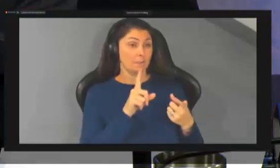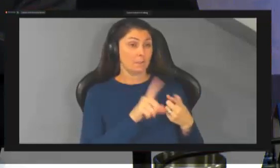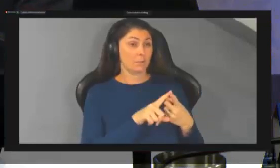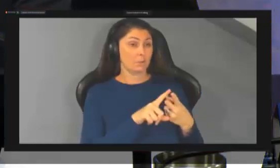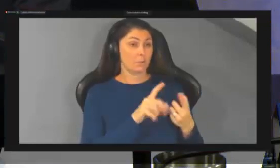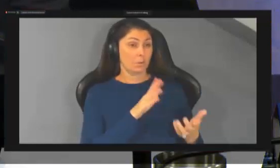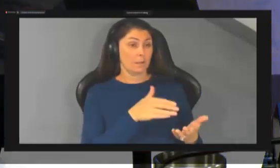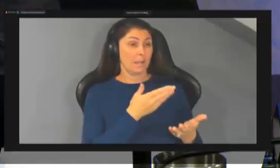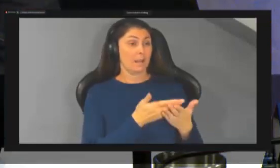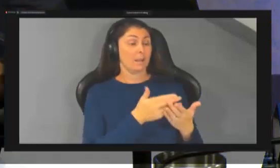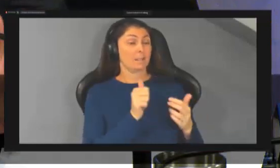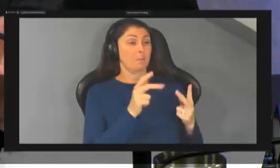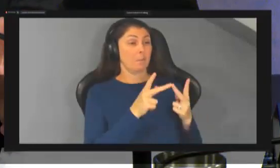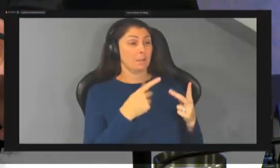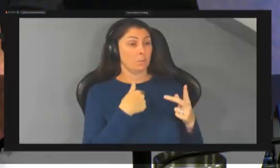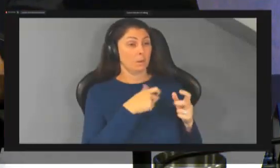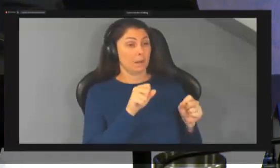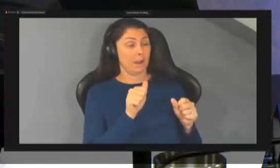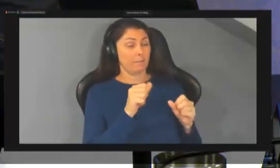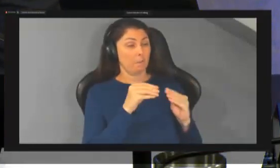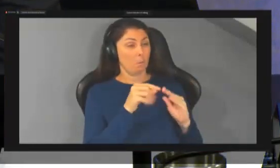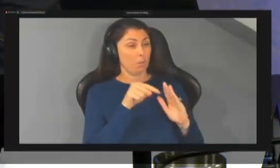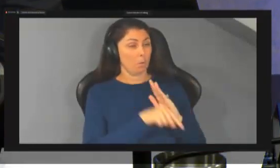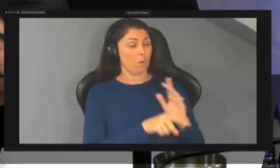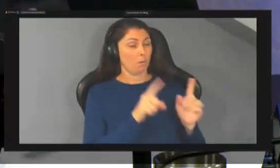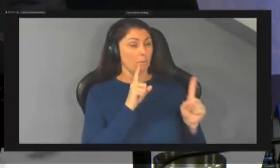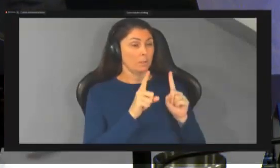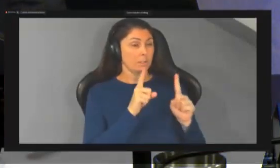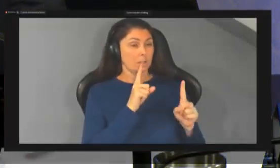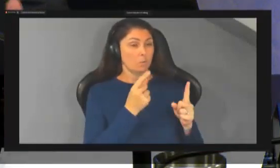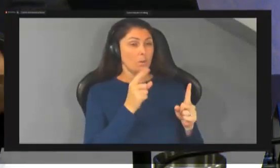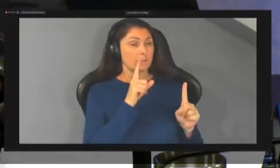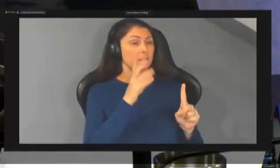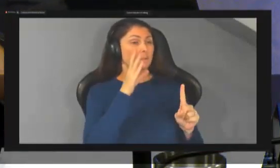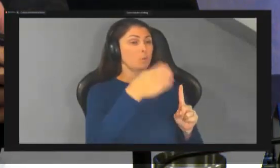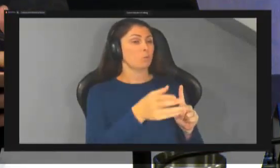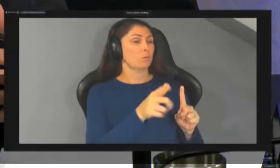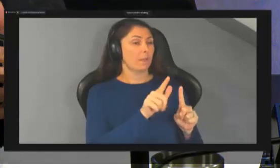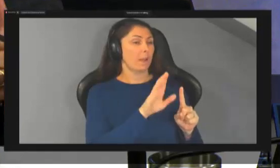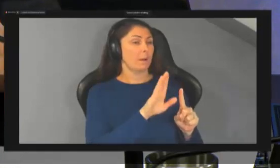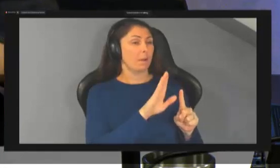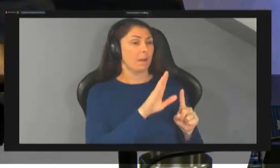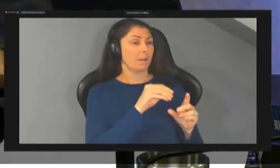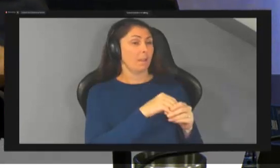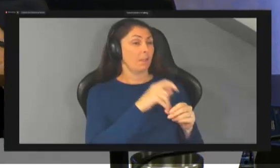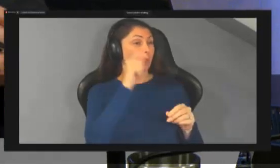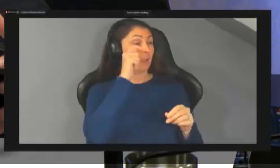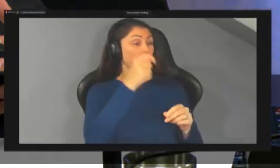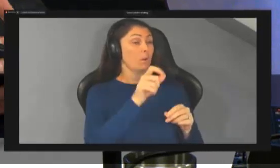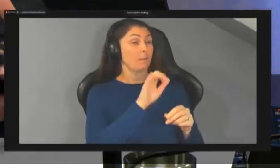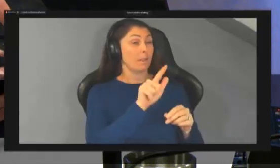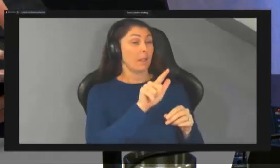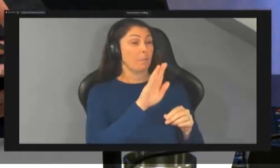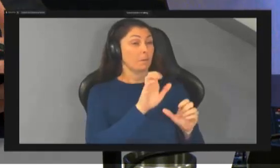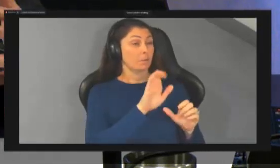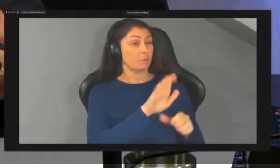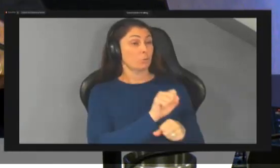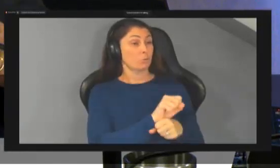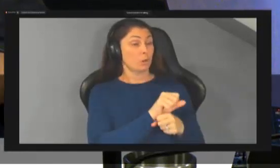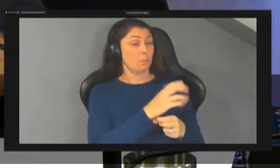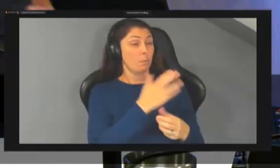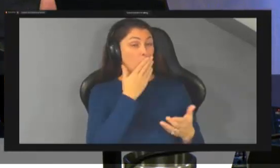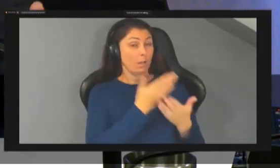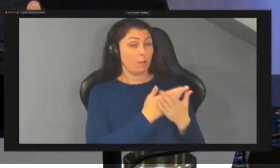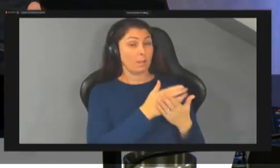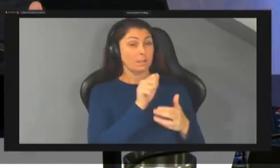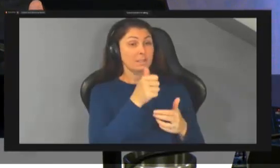a place where we can then have a very thorough conversation about what is the future of the land bank. In theory, if the land bank really does its job really well, in 10,